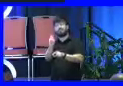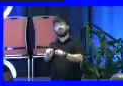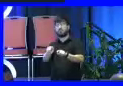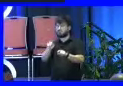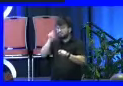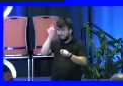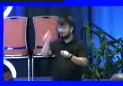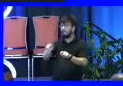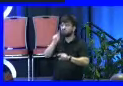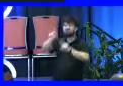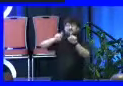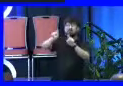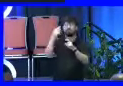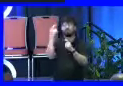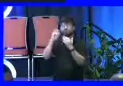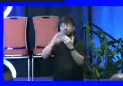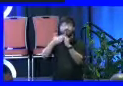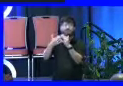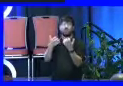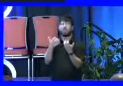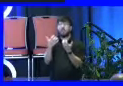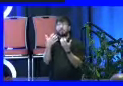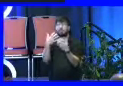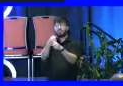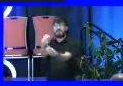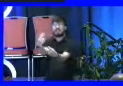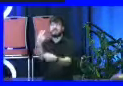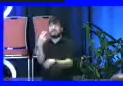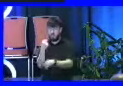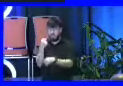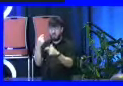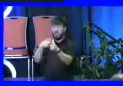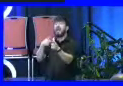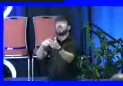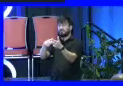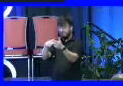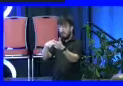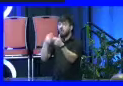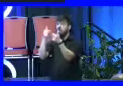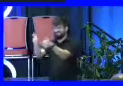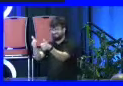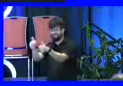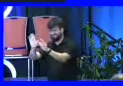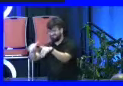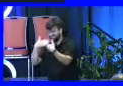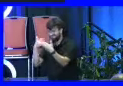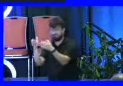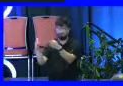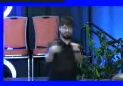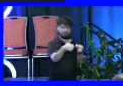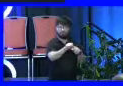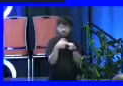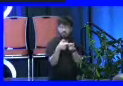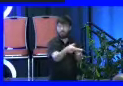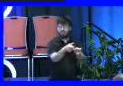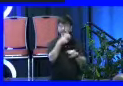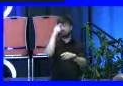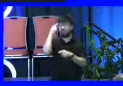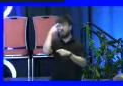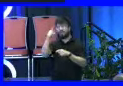because sometimes the community wants to get that no. So then it can lead us to the other route we planned on taking, which was this request for proposal for an